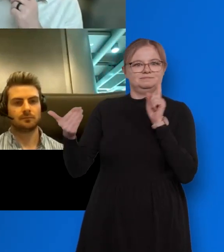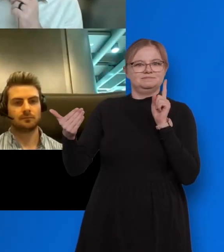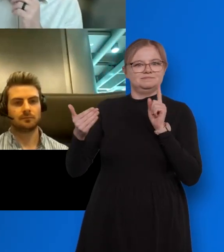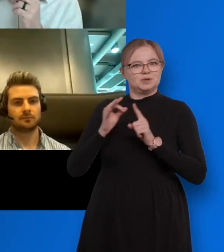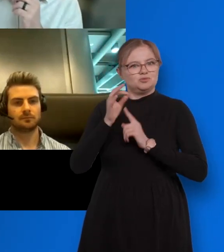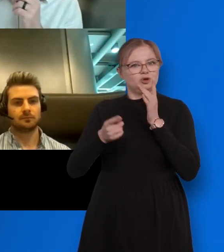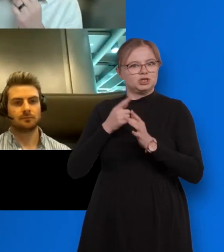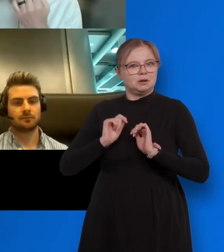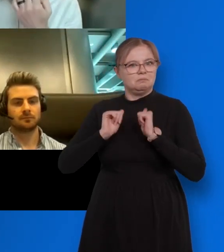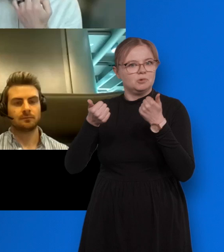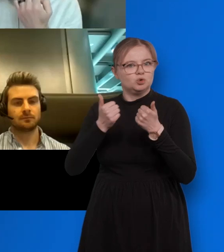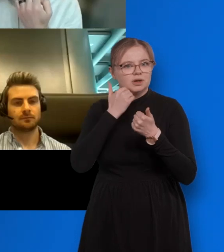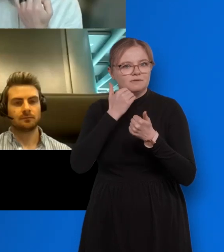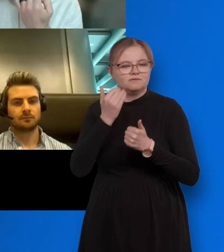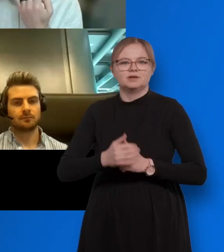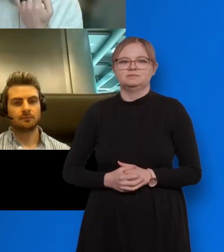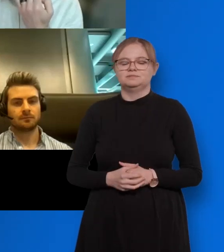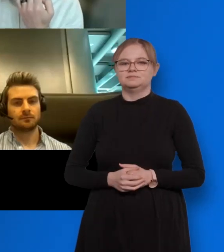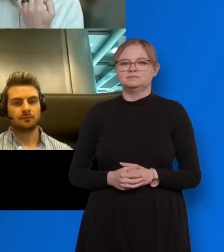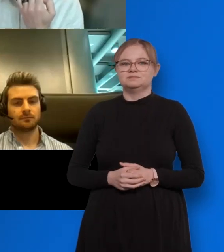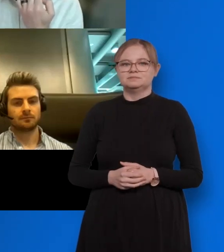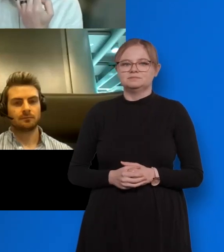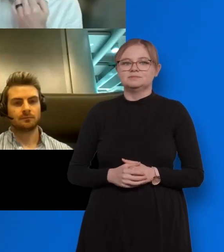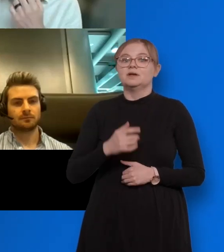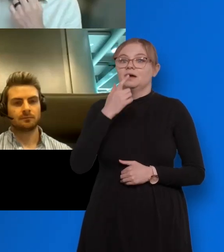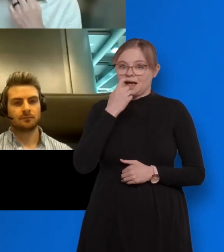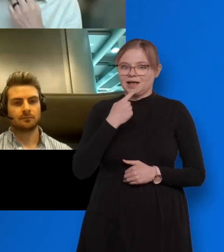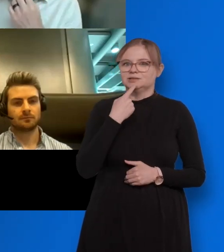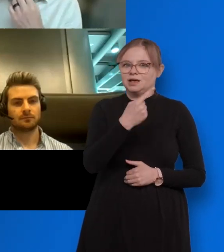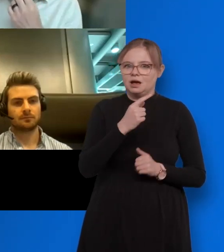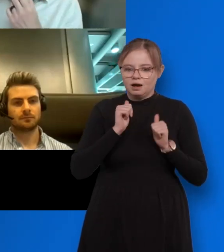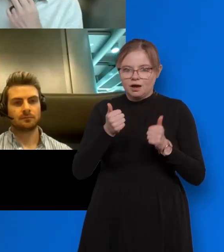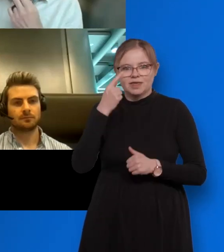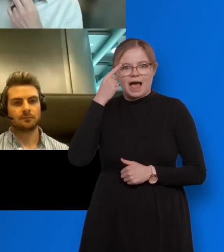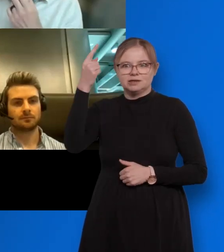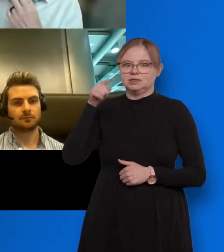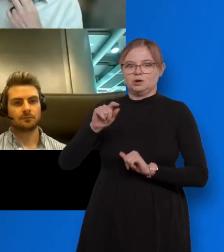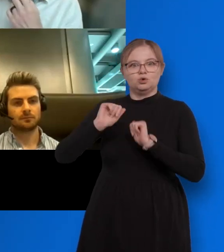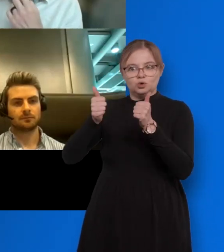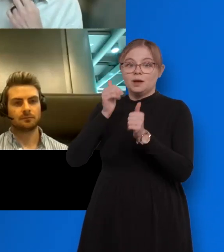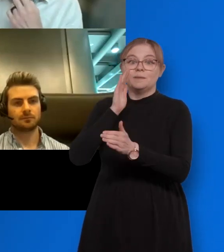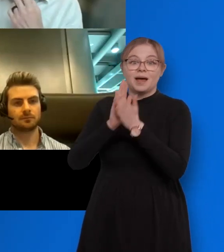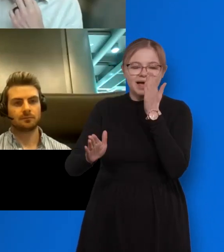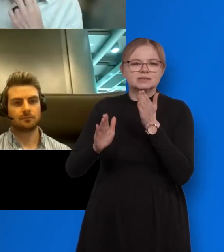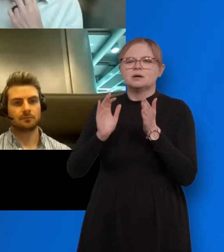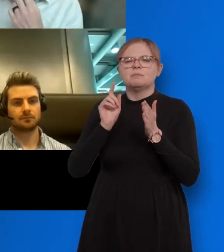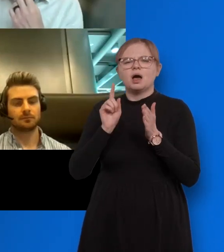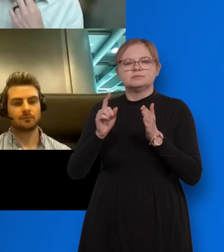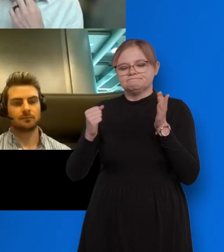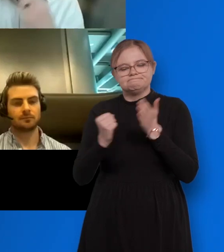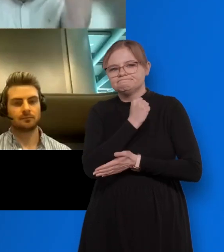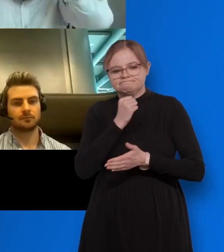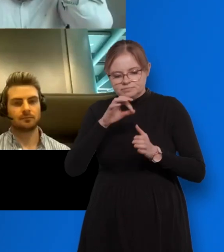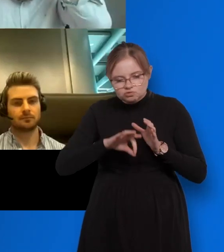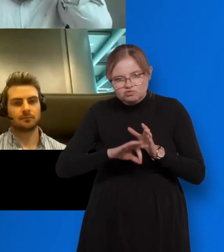project anyway, that they're actually able to then say, the idea was great, it just didn't happen to get, and we're talking about very